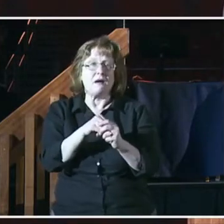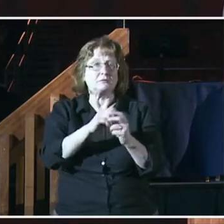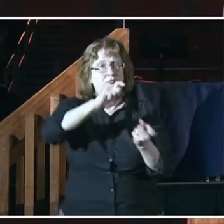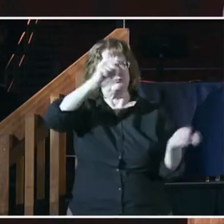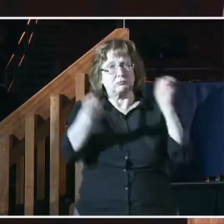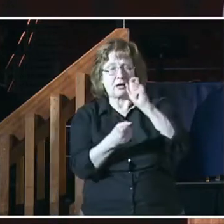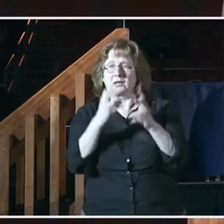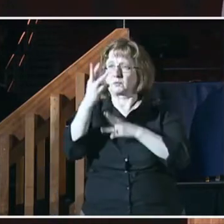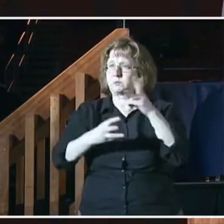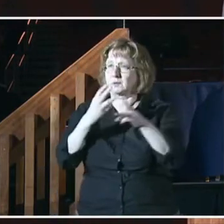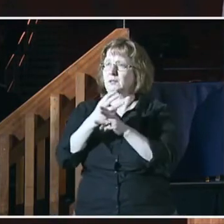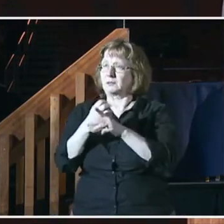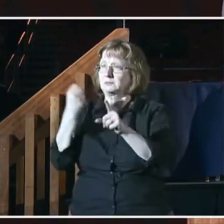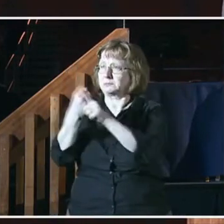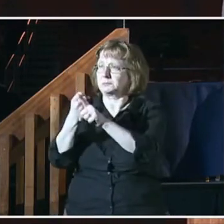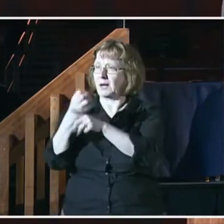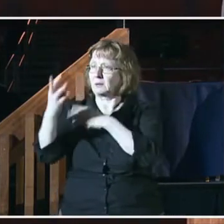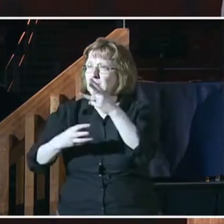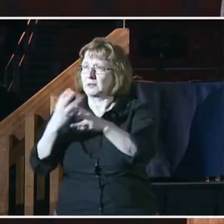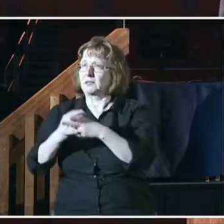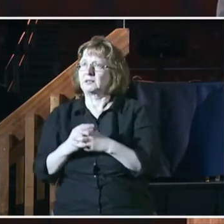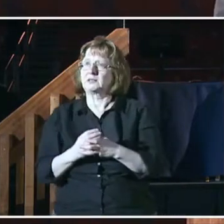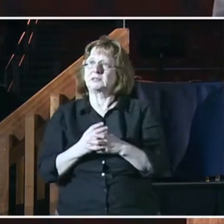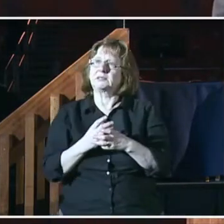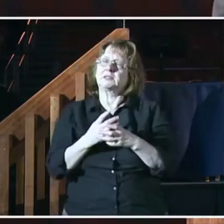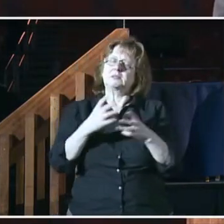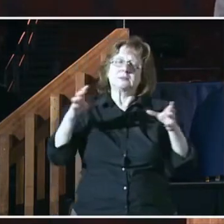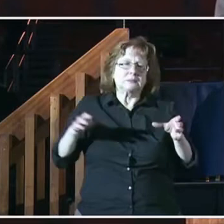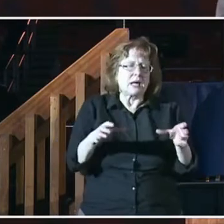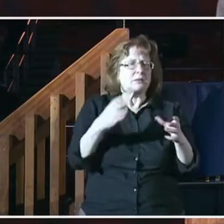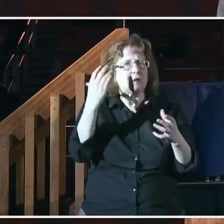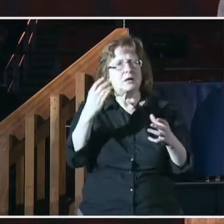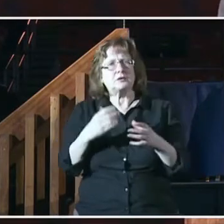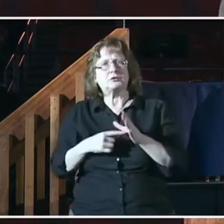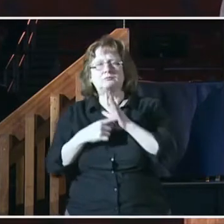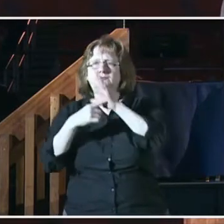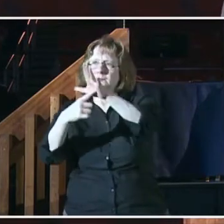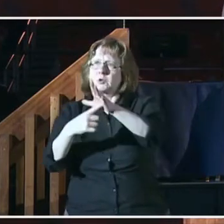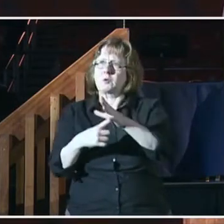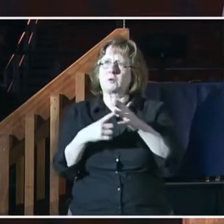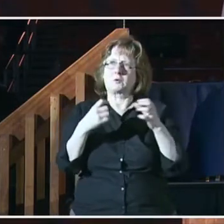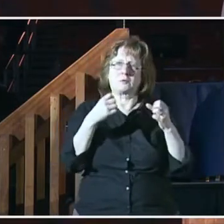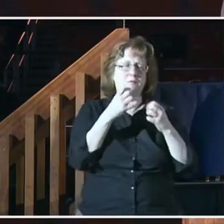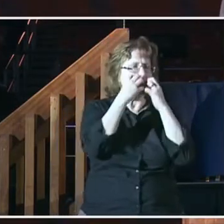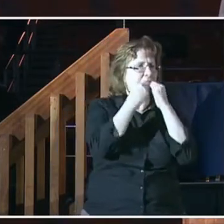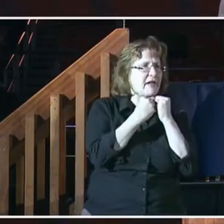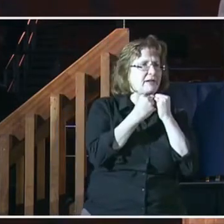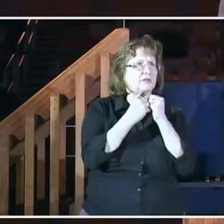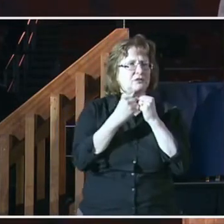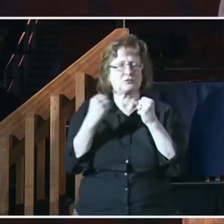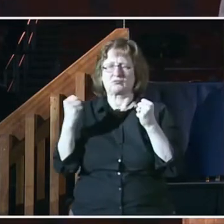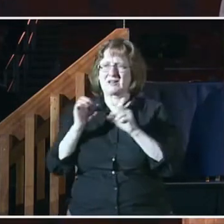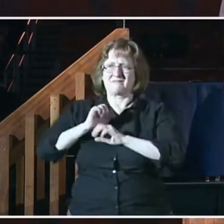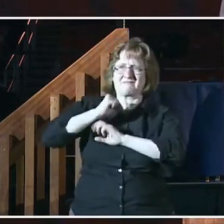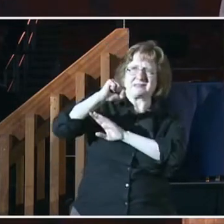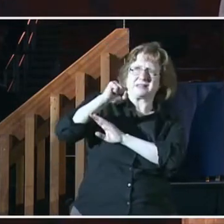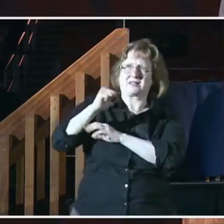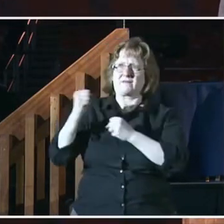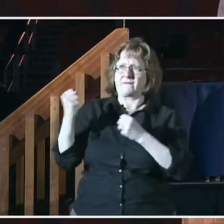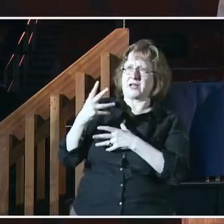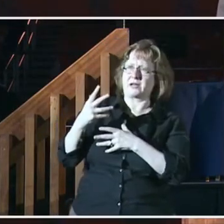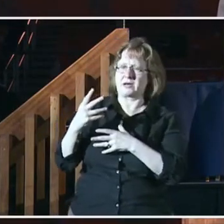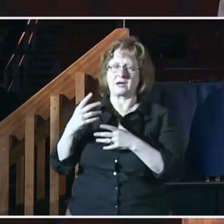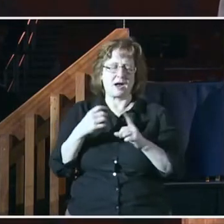universe. We act to express values and resist fears. We act to turn intention